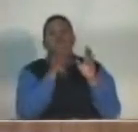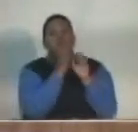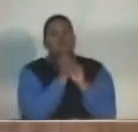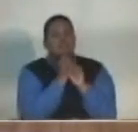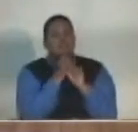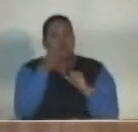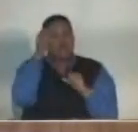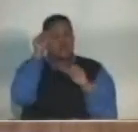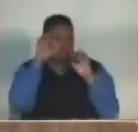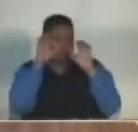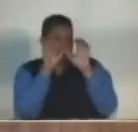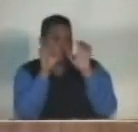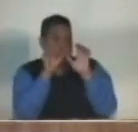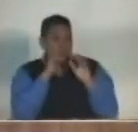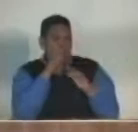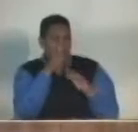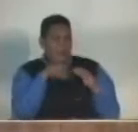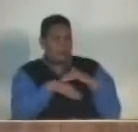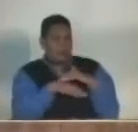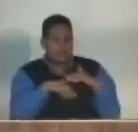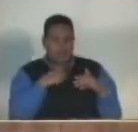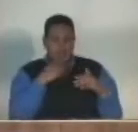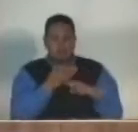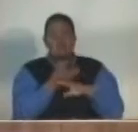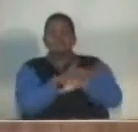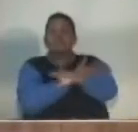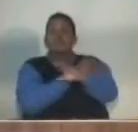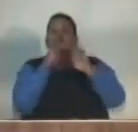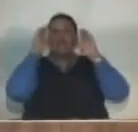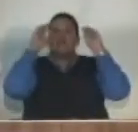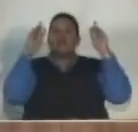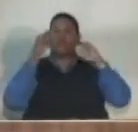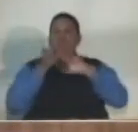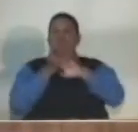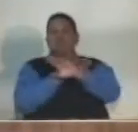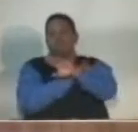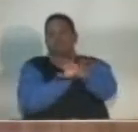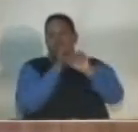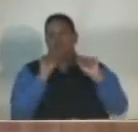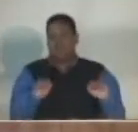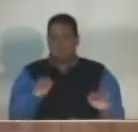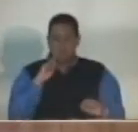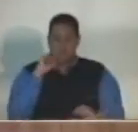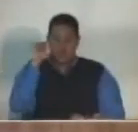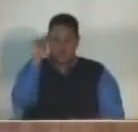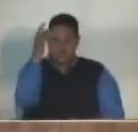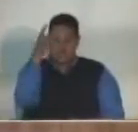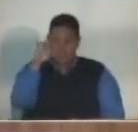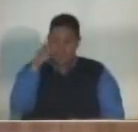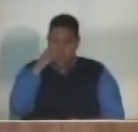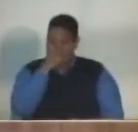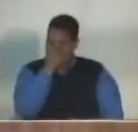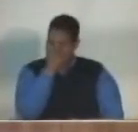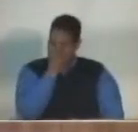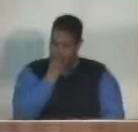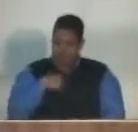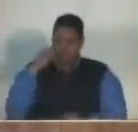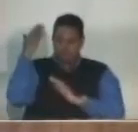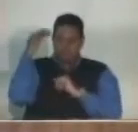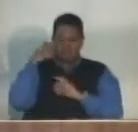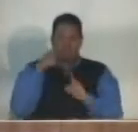at your own pace and progress up the education ladder. By 2018, they'll expect to be